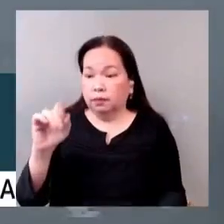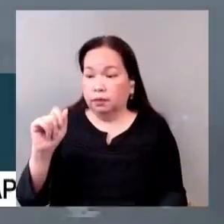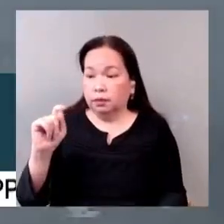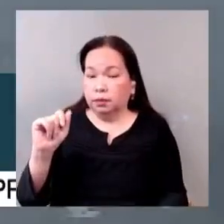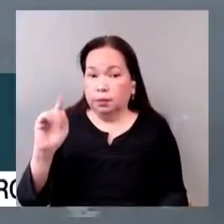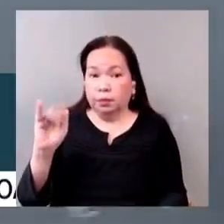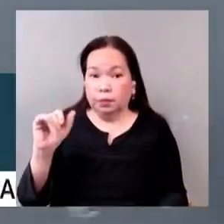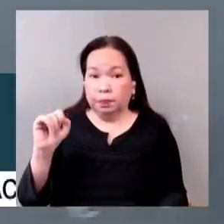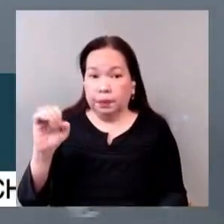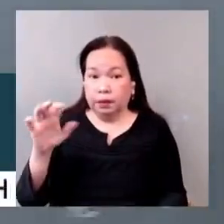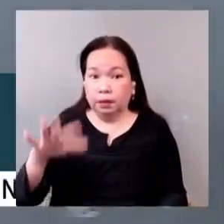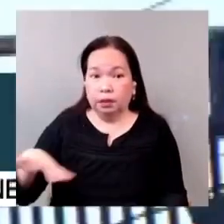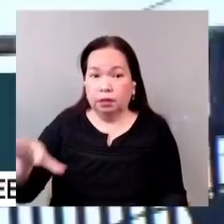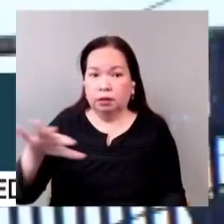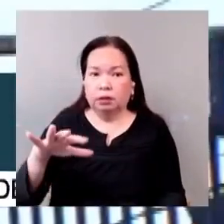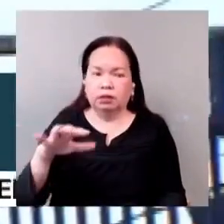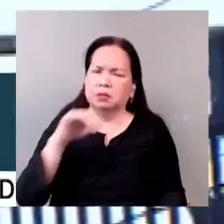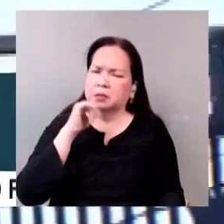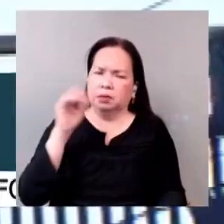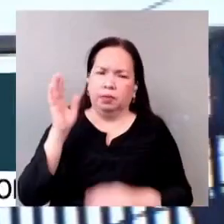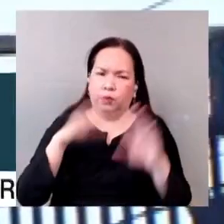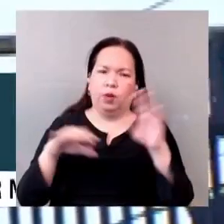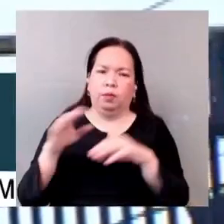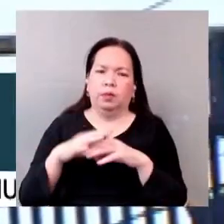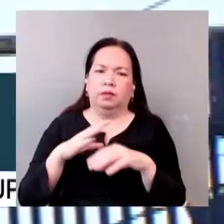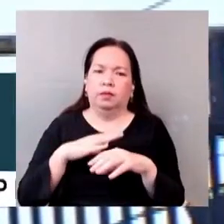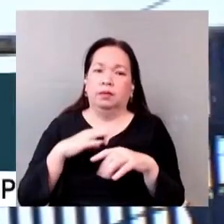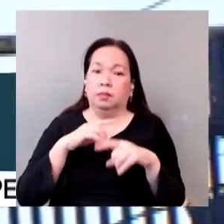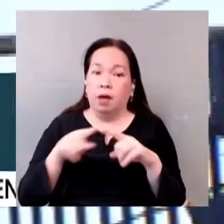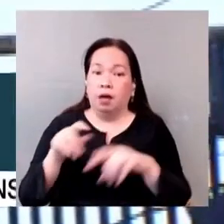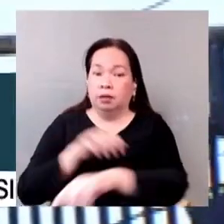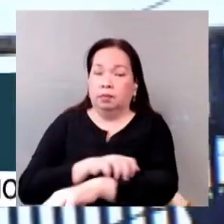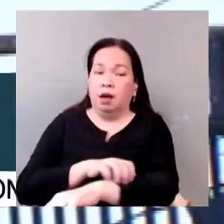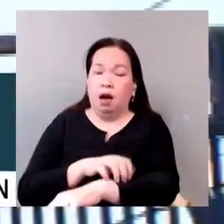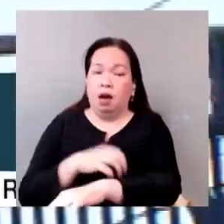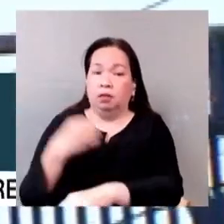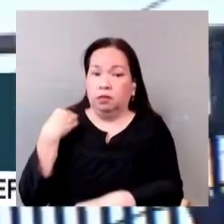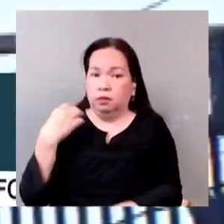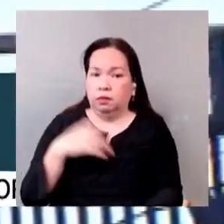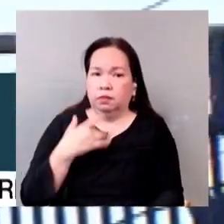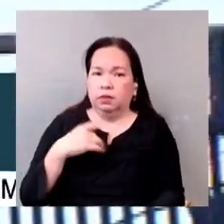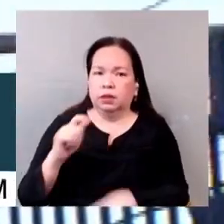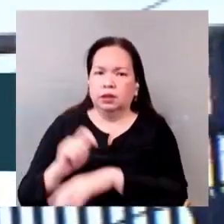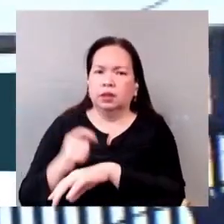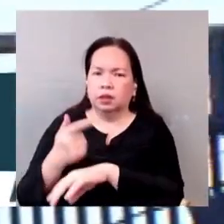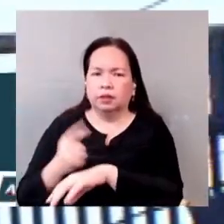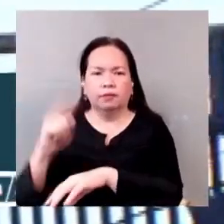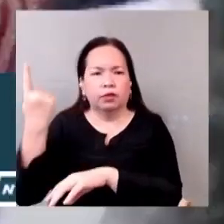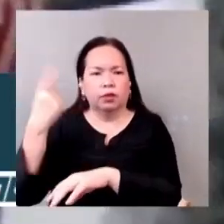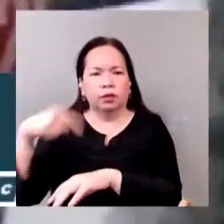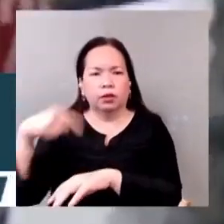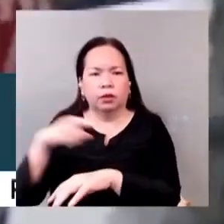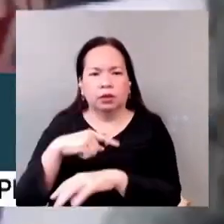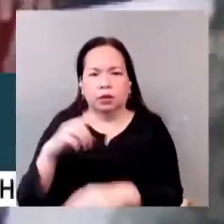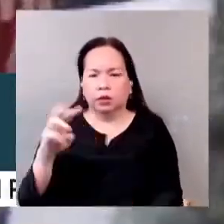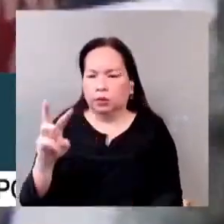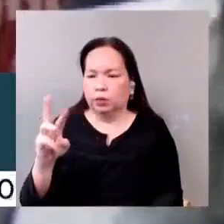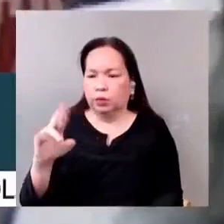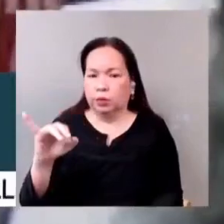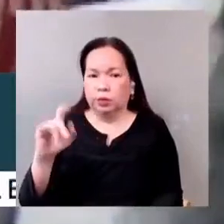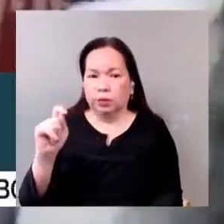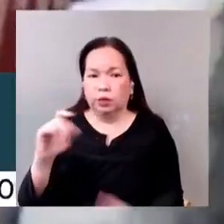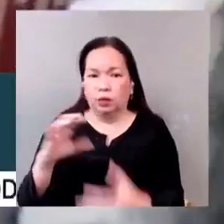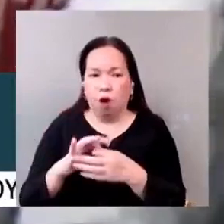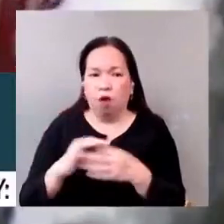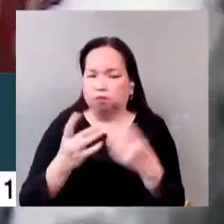would not be an issue. Earlier, Makati officials insisted Taguig City has to secure a writ of execution before it can